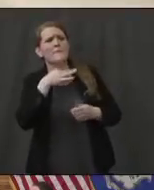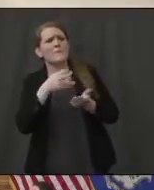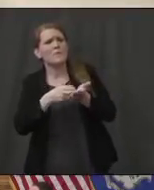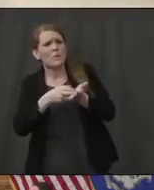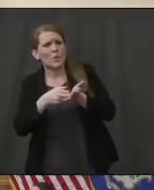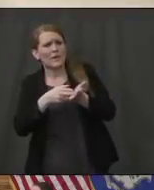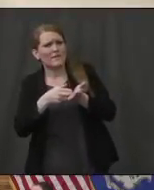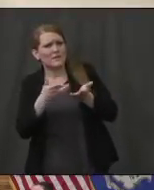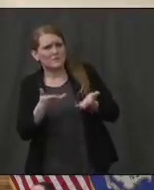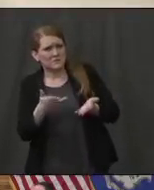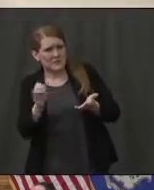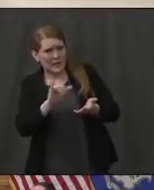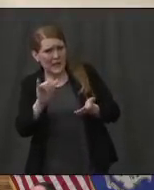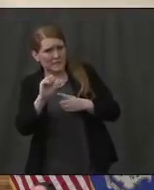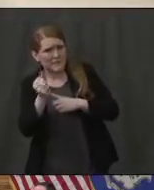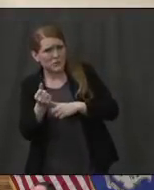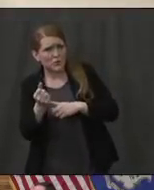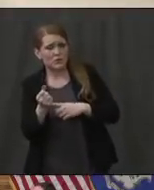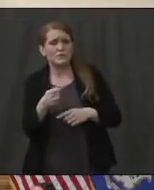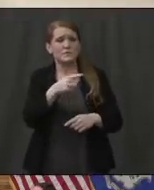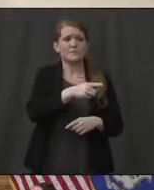No, it's very similar.